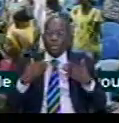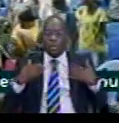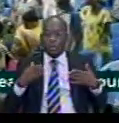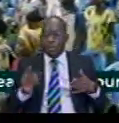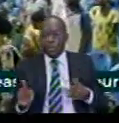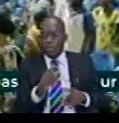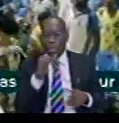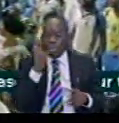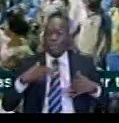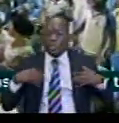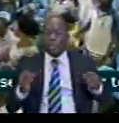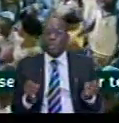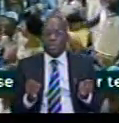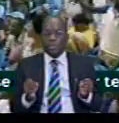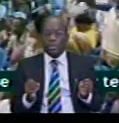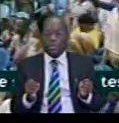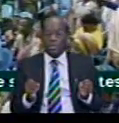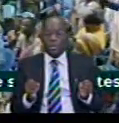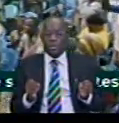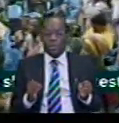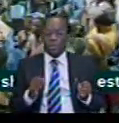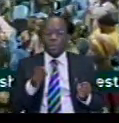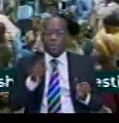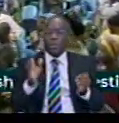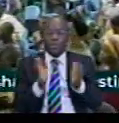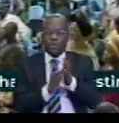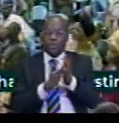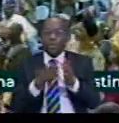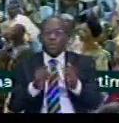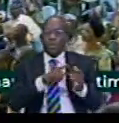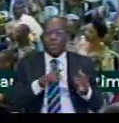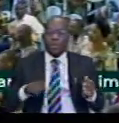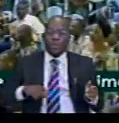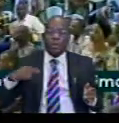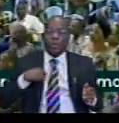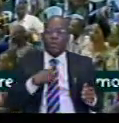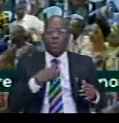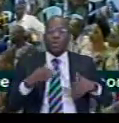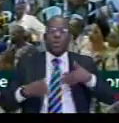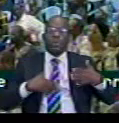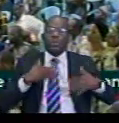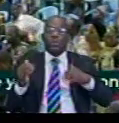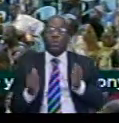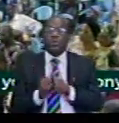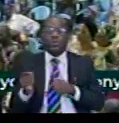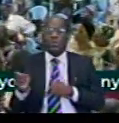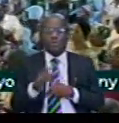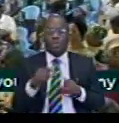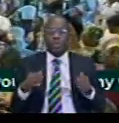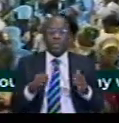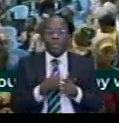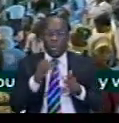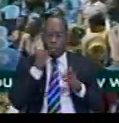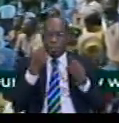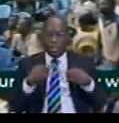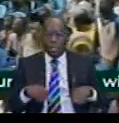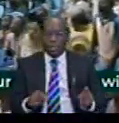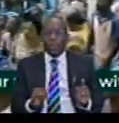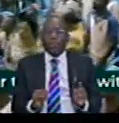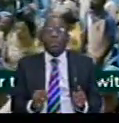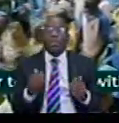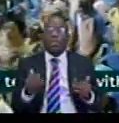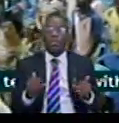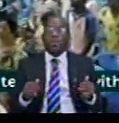et puis on va se réjouir avec vous. You praise the Lord and we'll rejoice with you. It is happening already. It